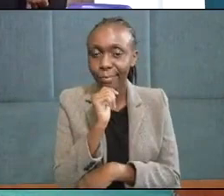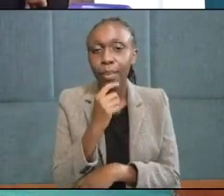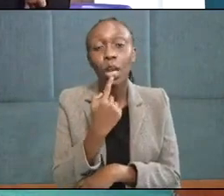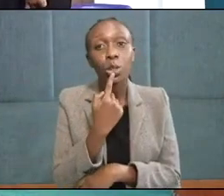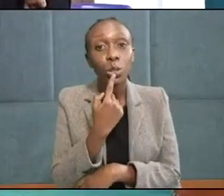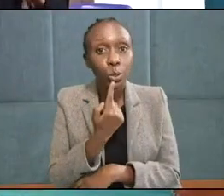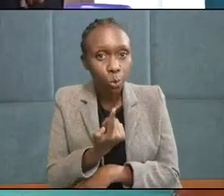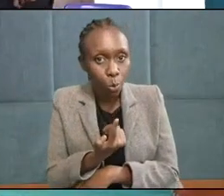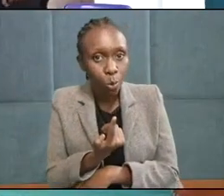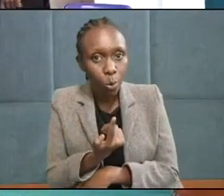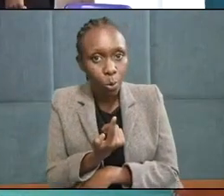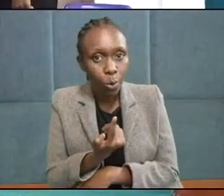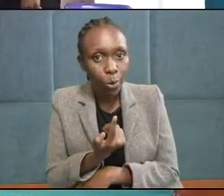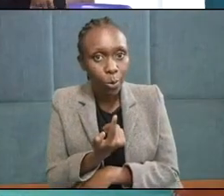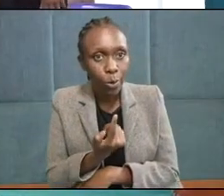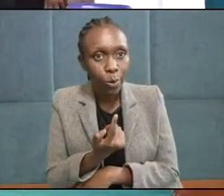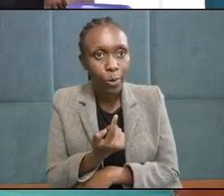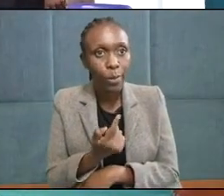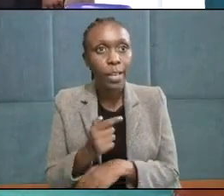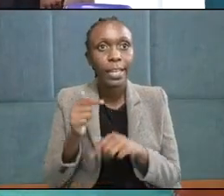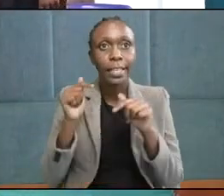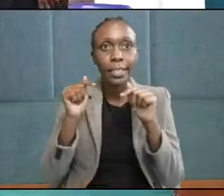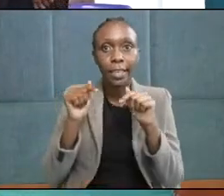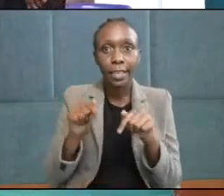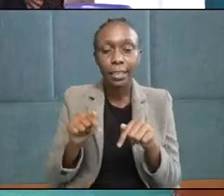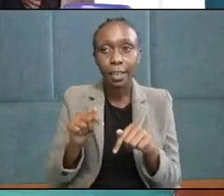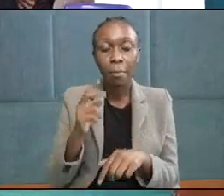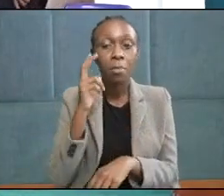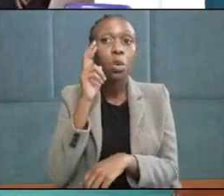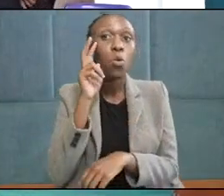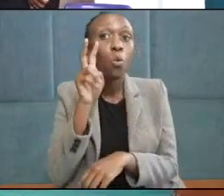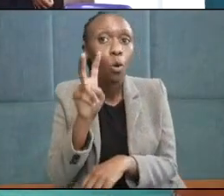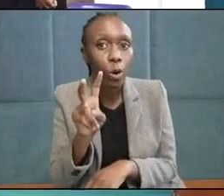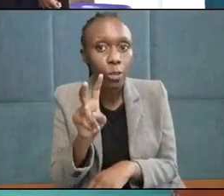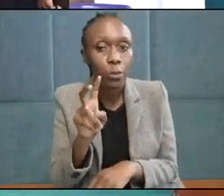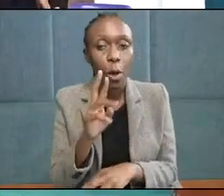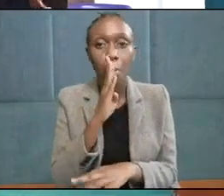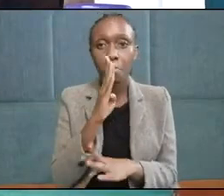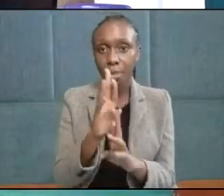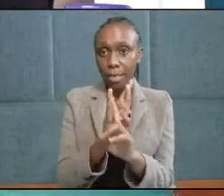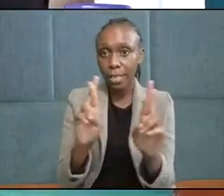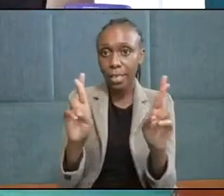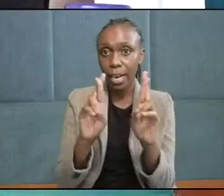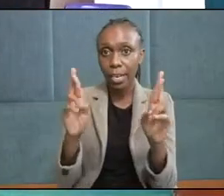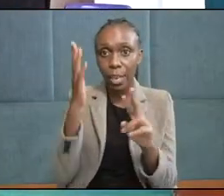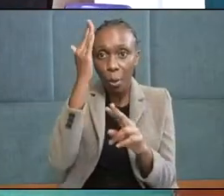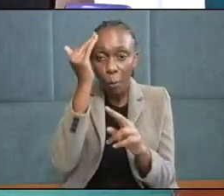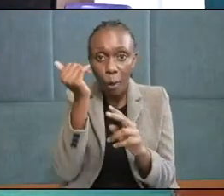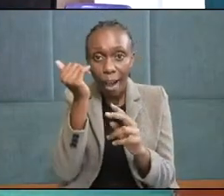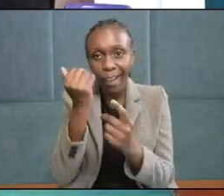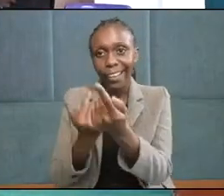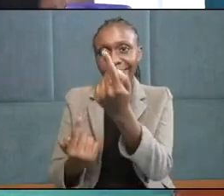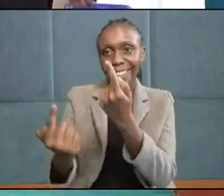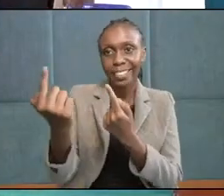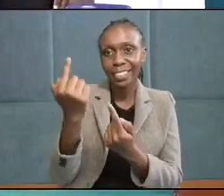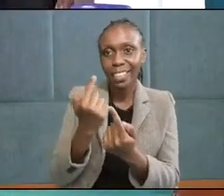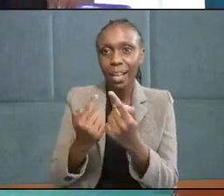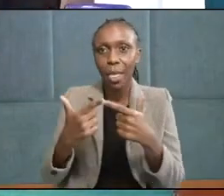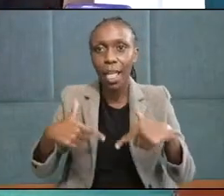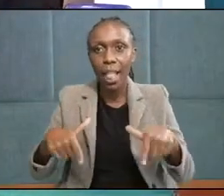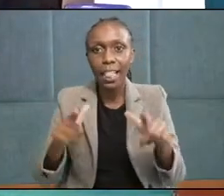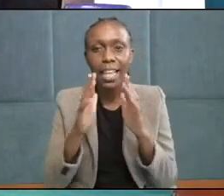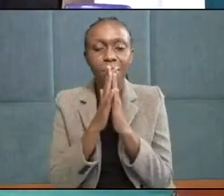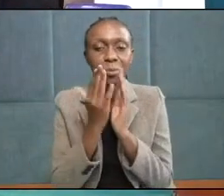So, be steadfast, be watchful, be ready. He's coming. Let's